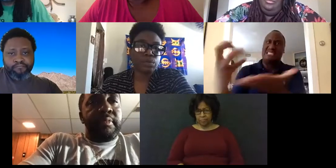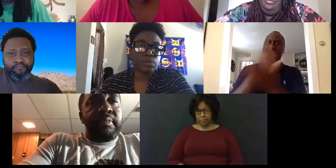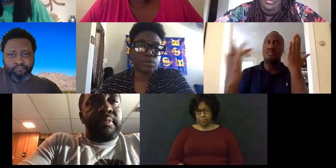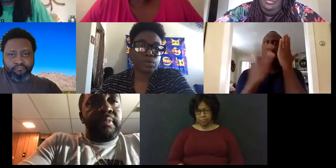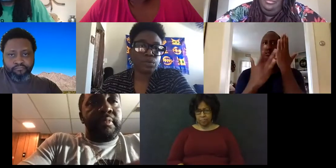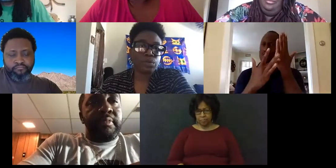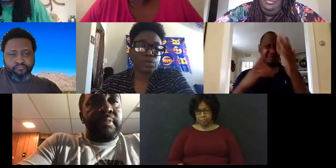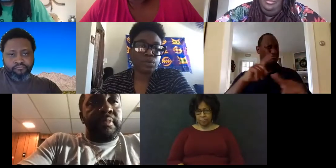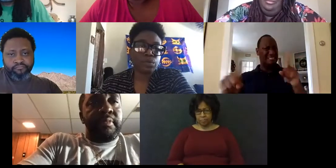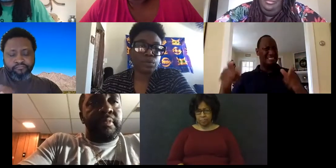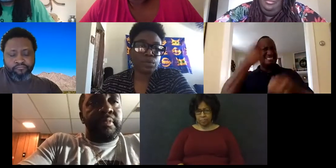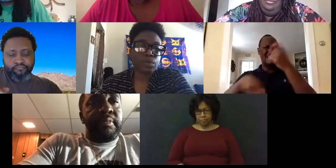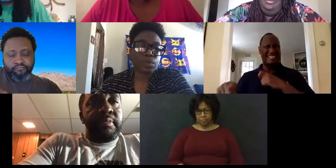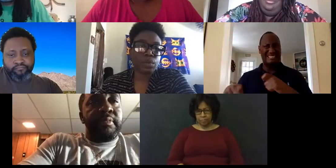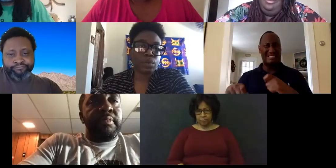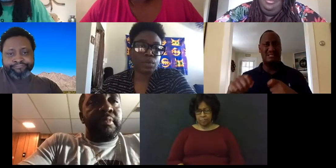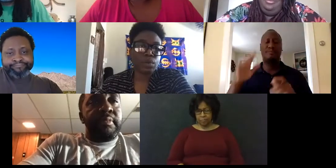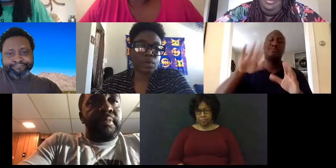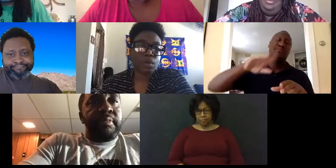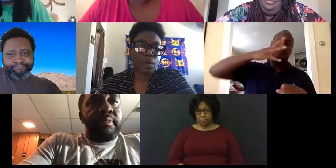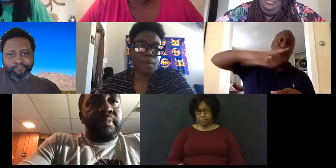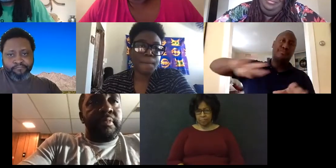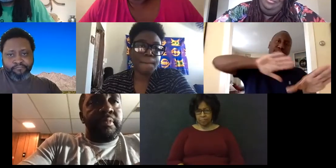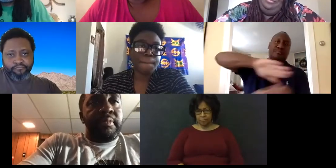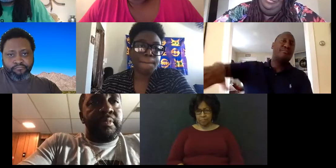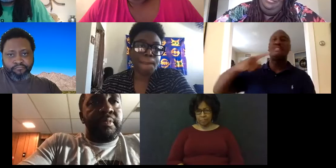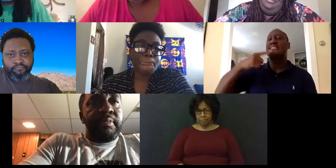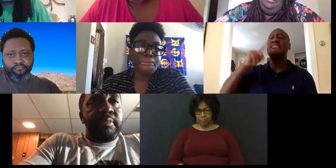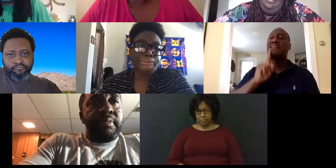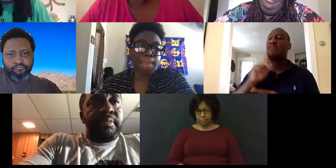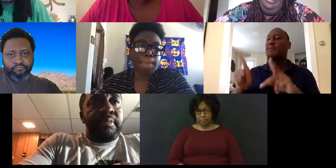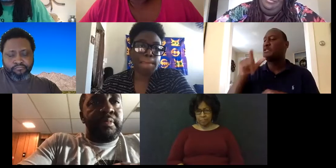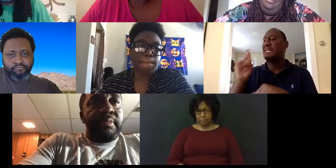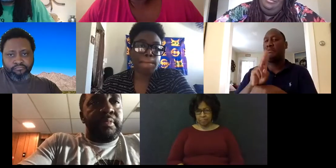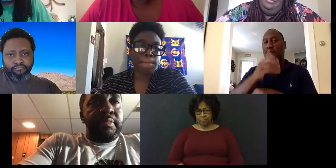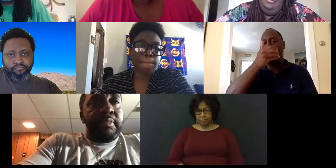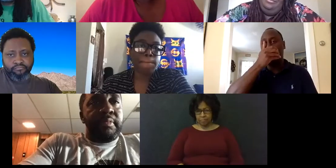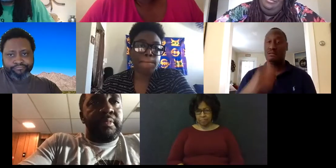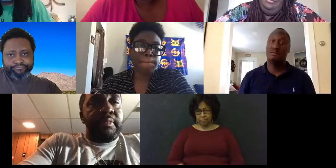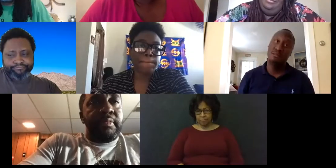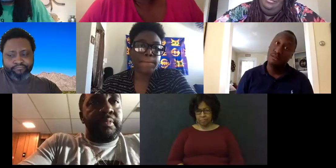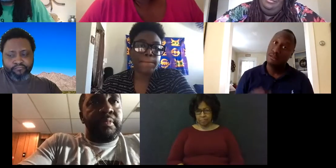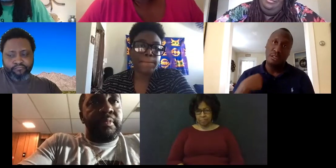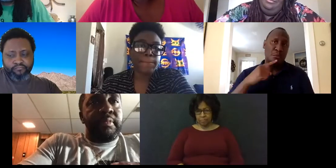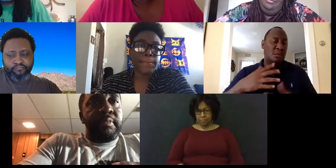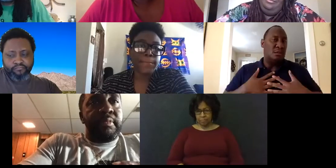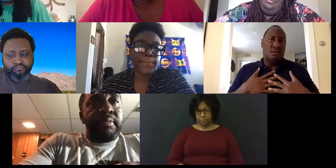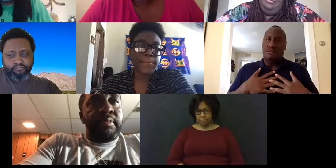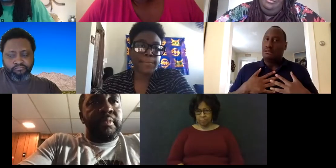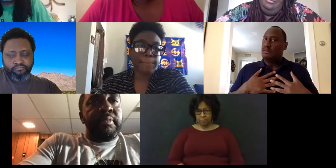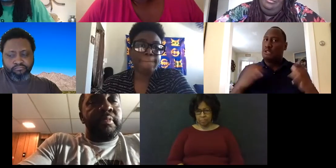staying home, people are more motivated, you know, in using technology. However, it's as if we've been